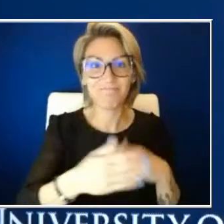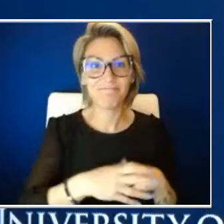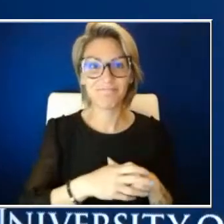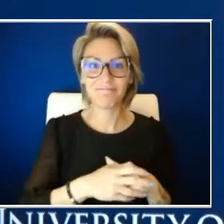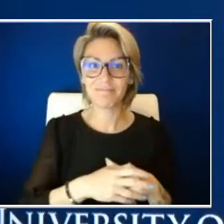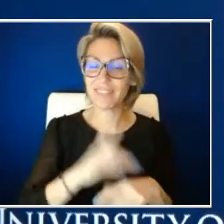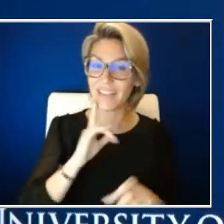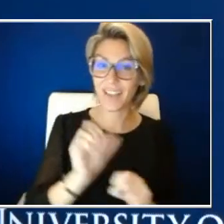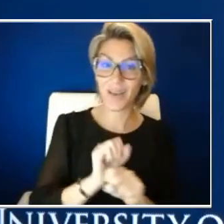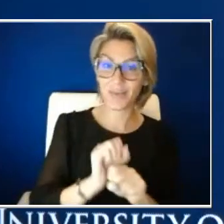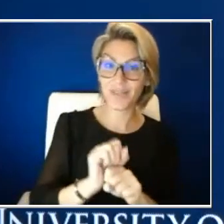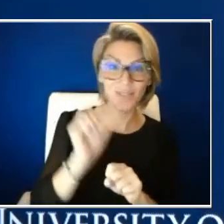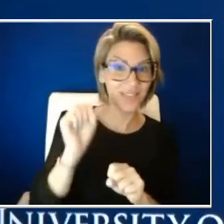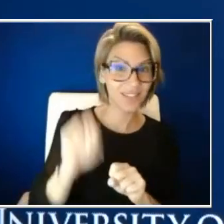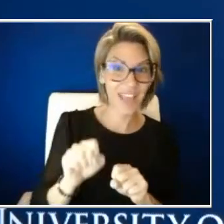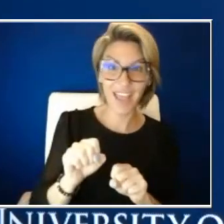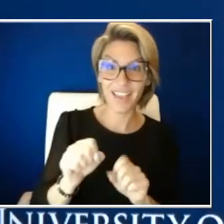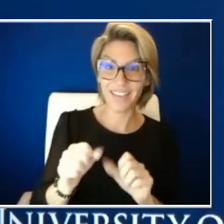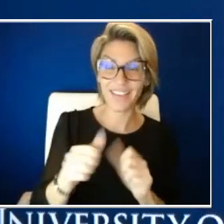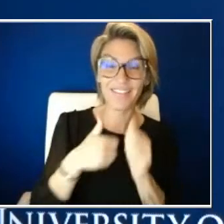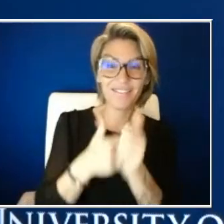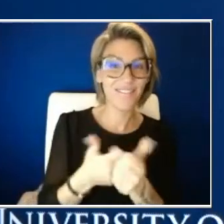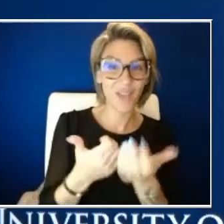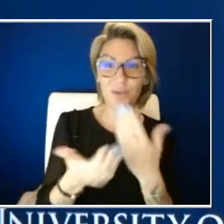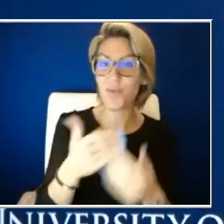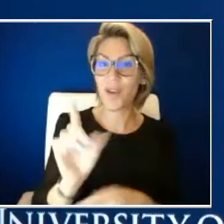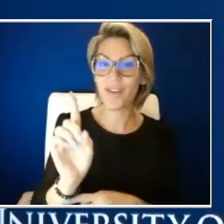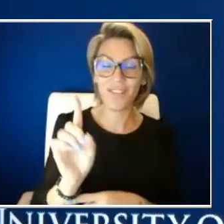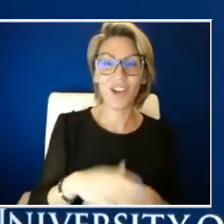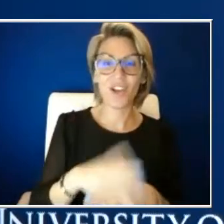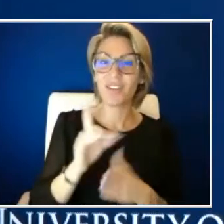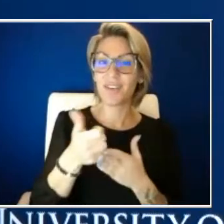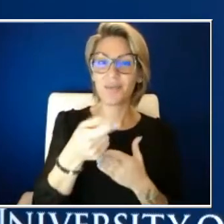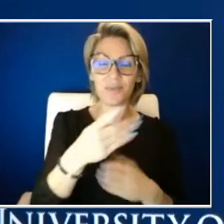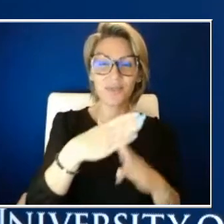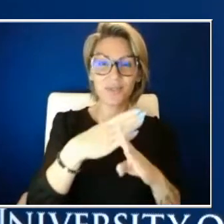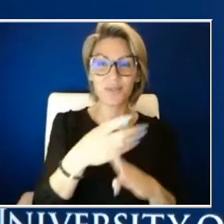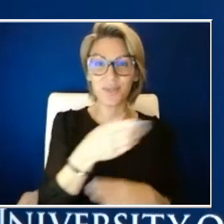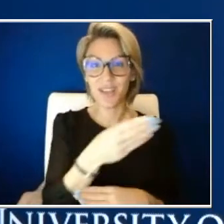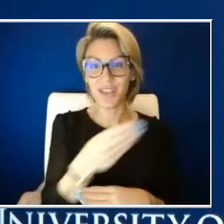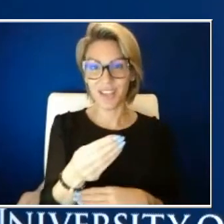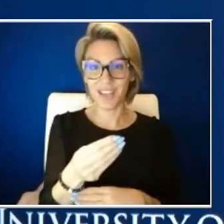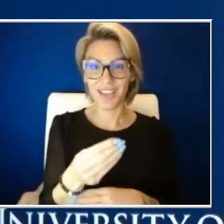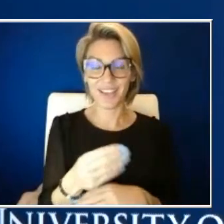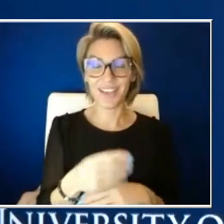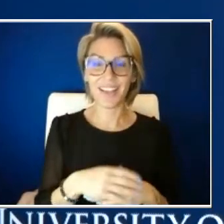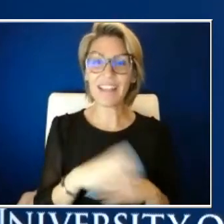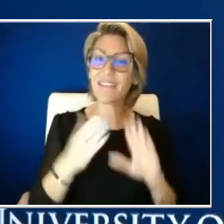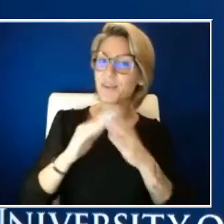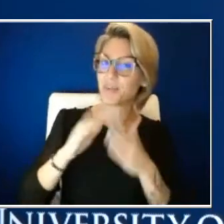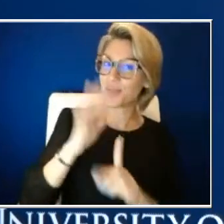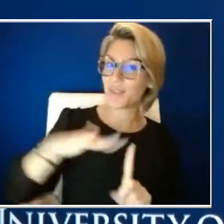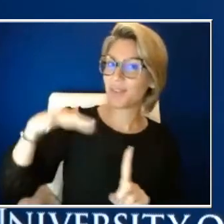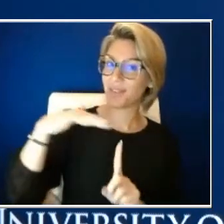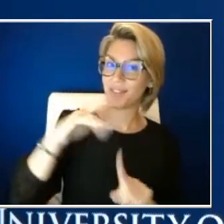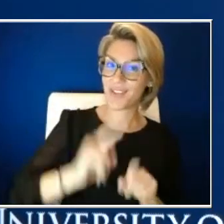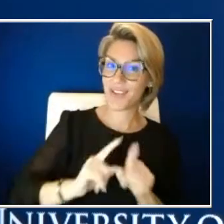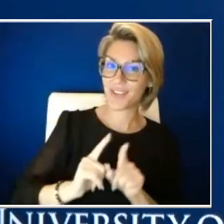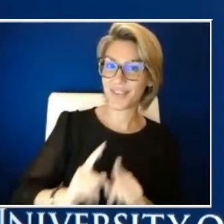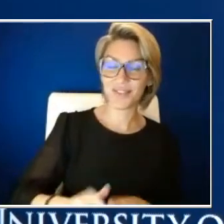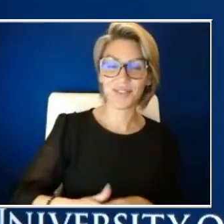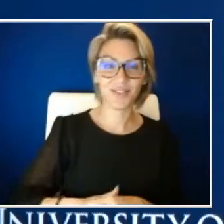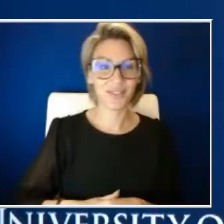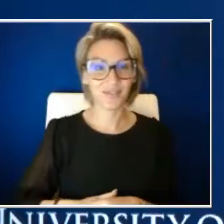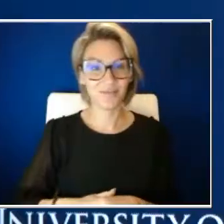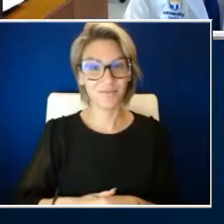They go with you wherever you go. They go with you wherever you go. They help protect you and the community around you as well. So. This has